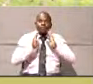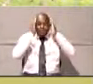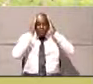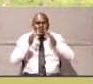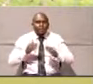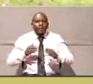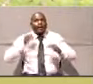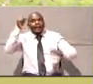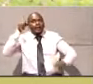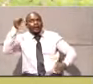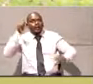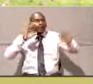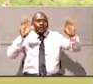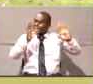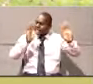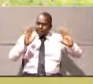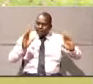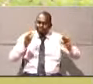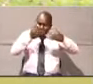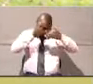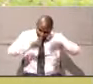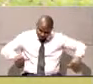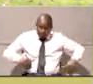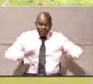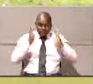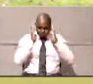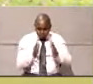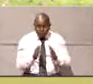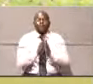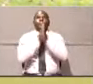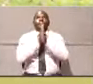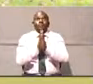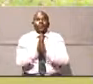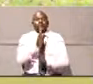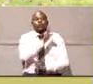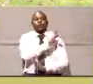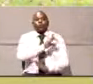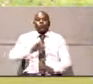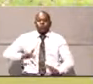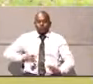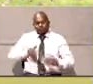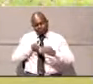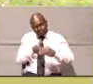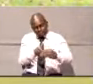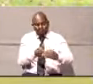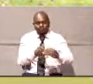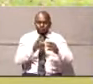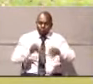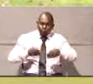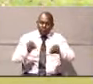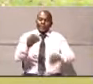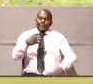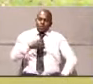is campaigning. No. It was about prayer, and the Lord led them to give him their